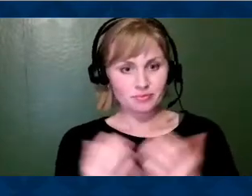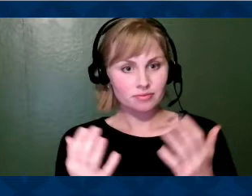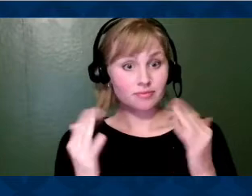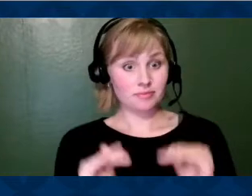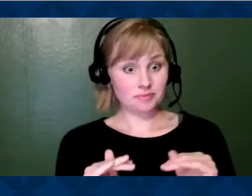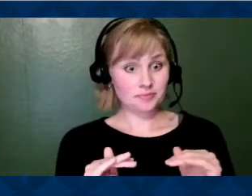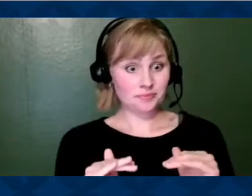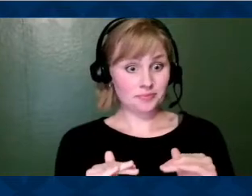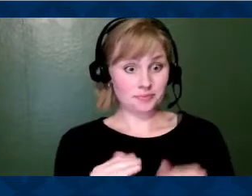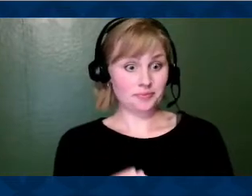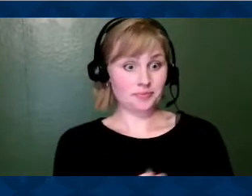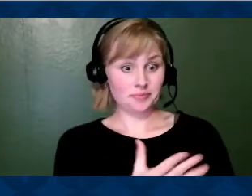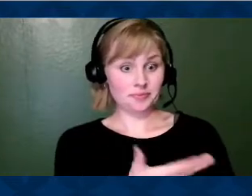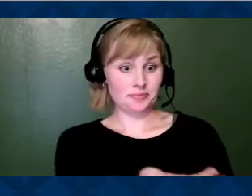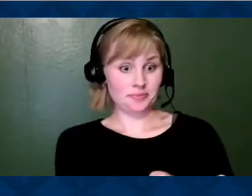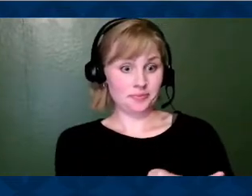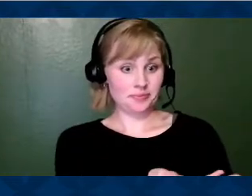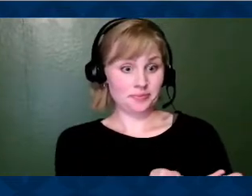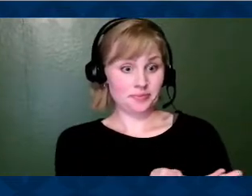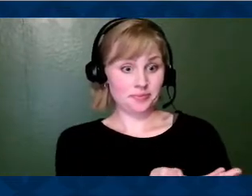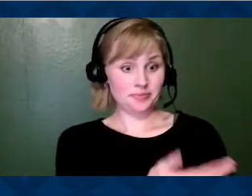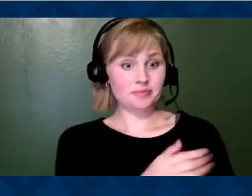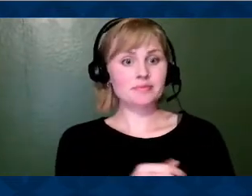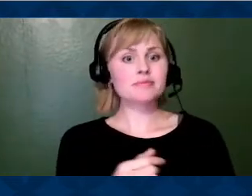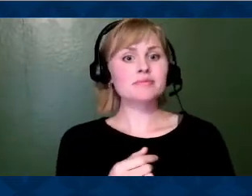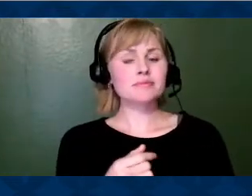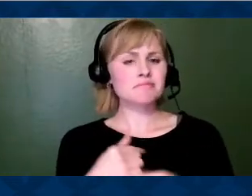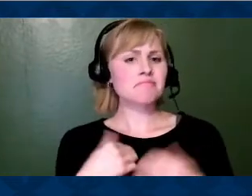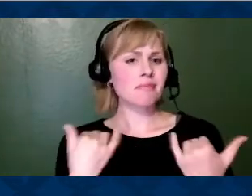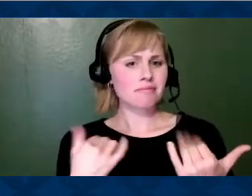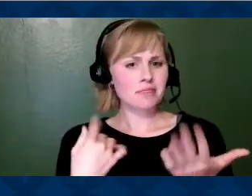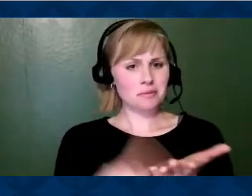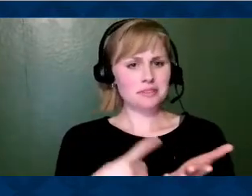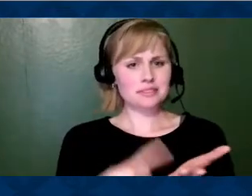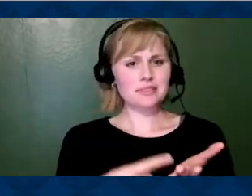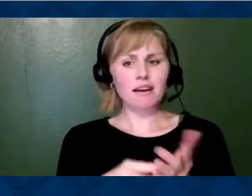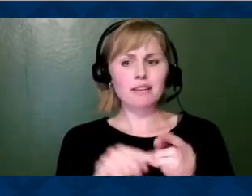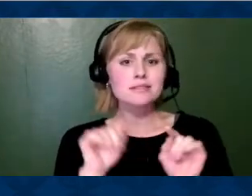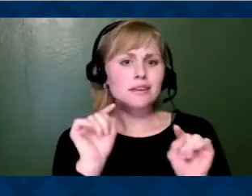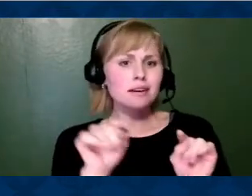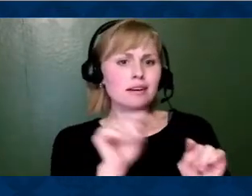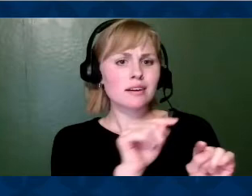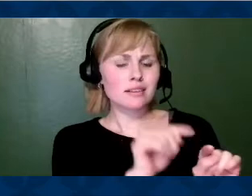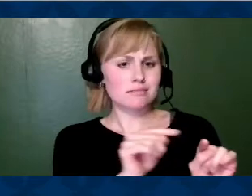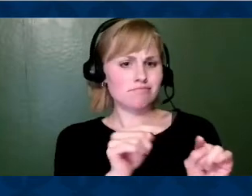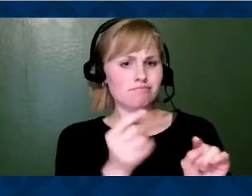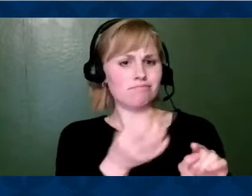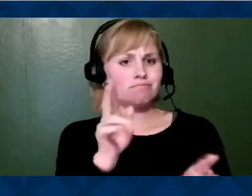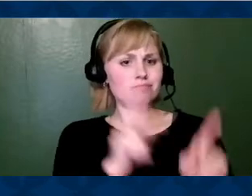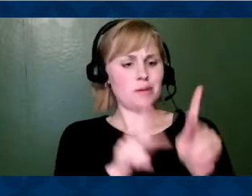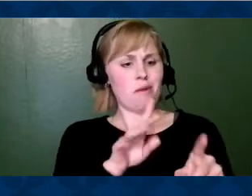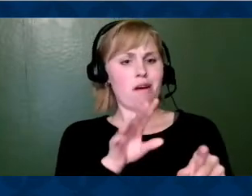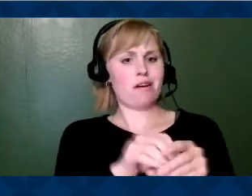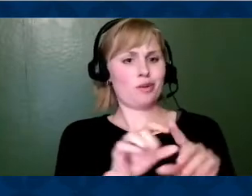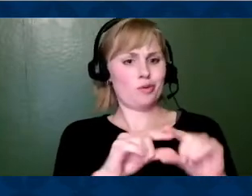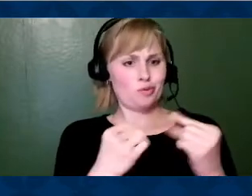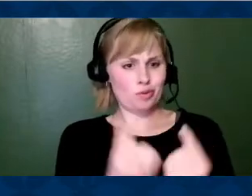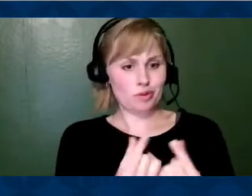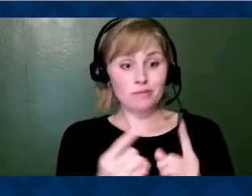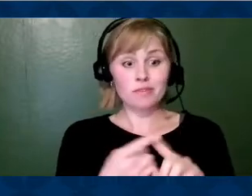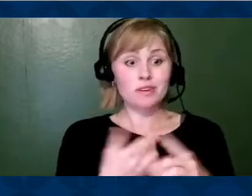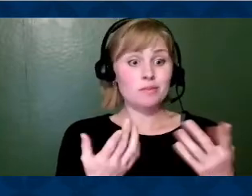going to discuss the research activities of my colleagues in this group. And the first up is Lisa Kelly. Lisa teaches criminal law, the